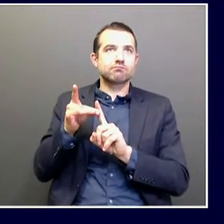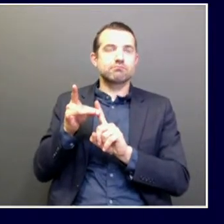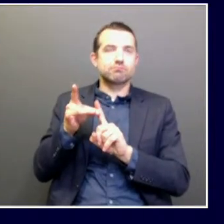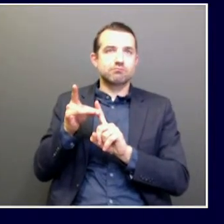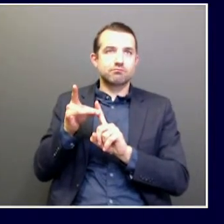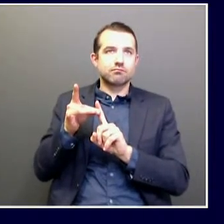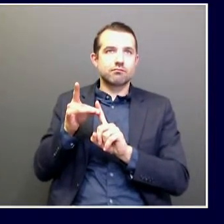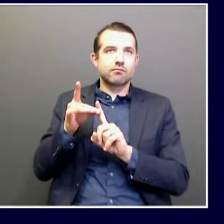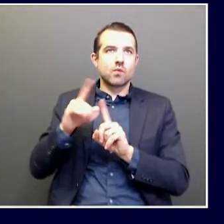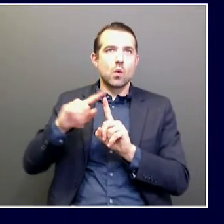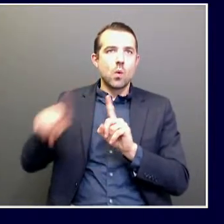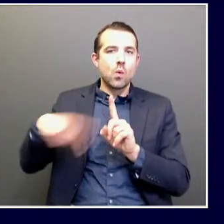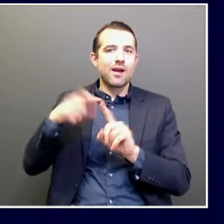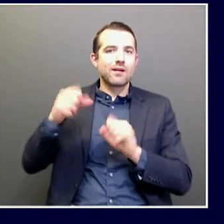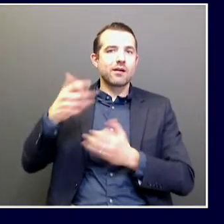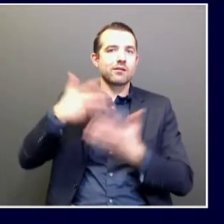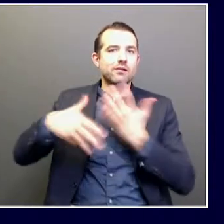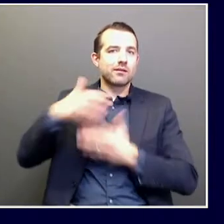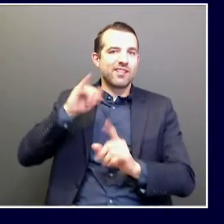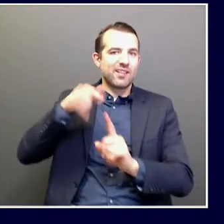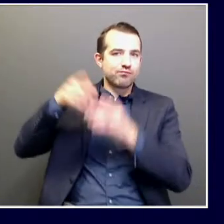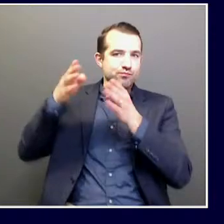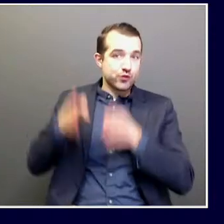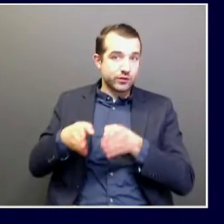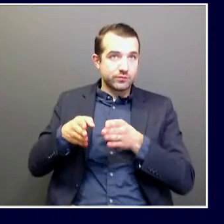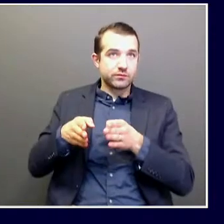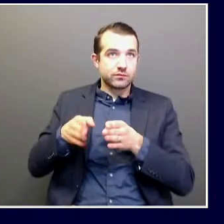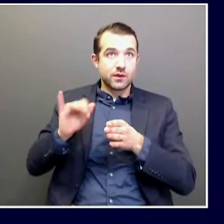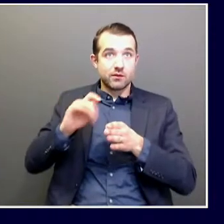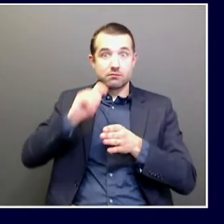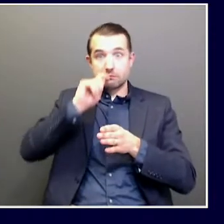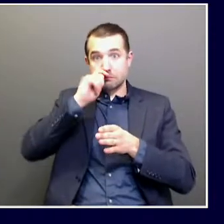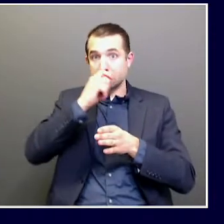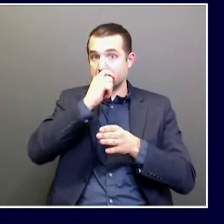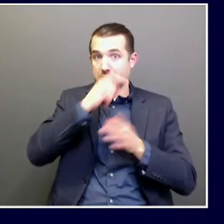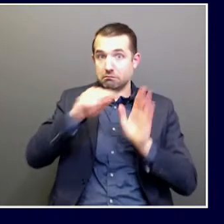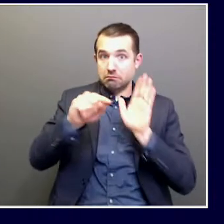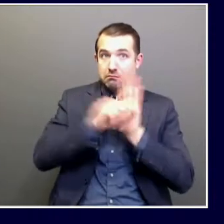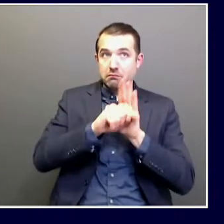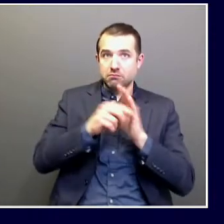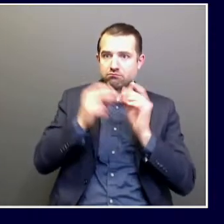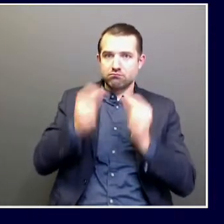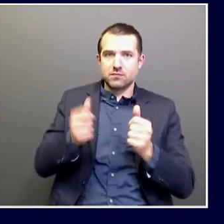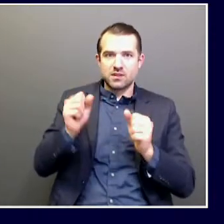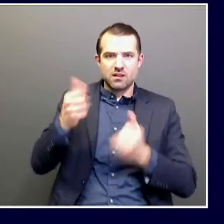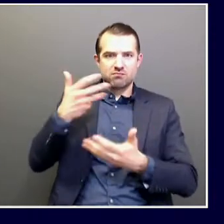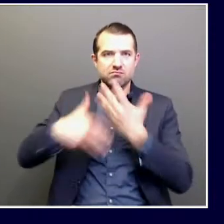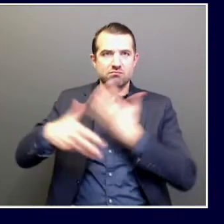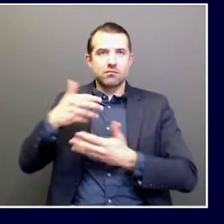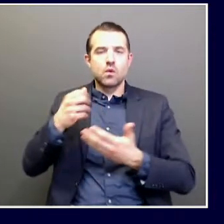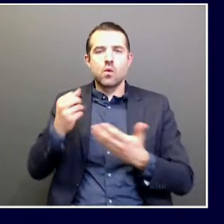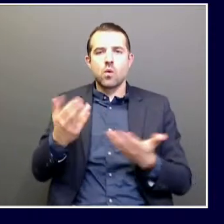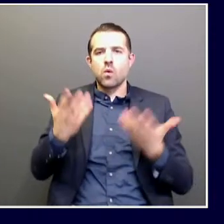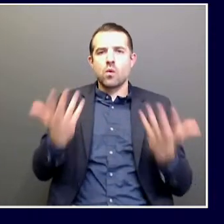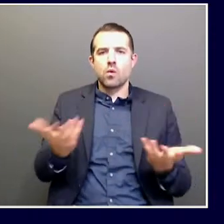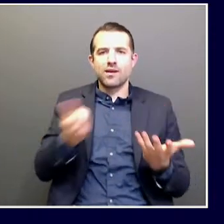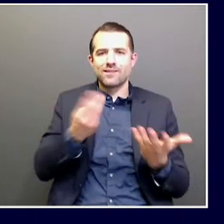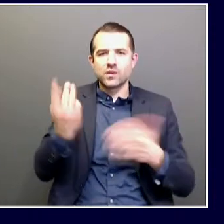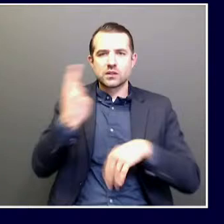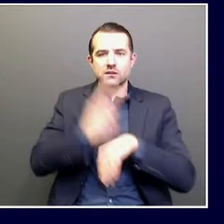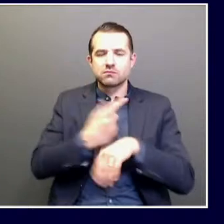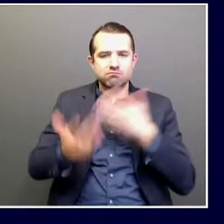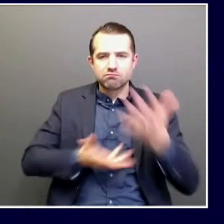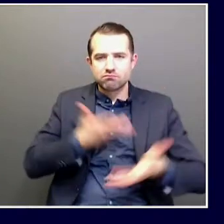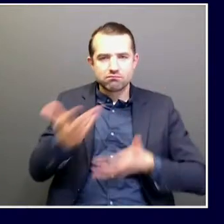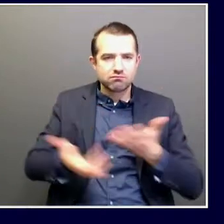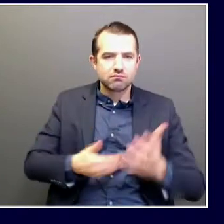it a specific number of days? Yeah, Amy, I'm glad you raised this today because we're so far into the pandemic that a lot